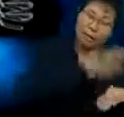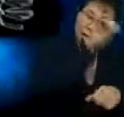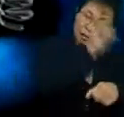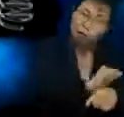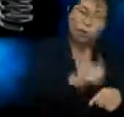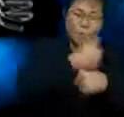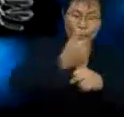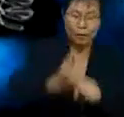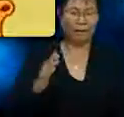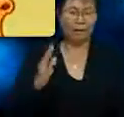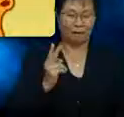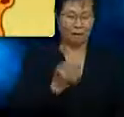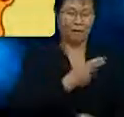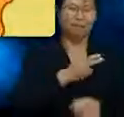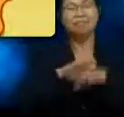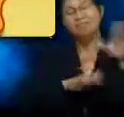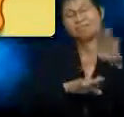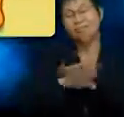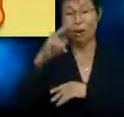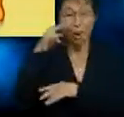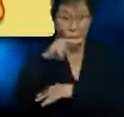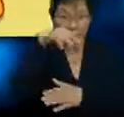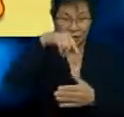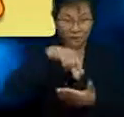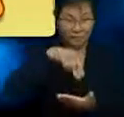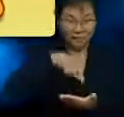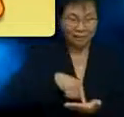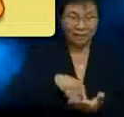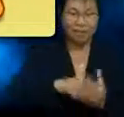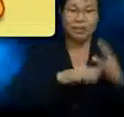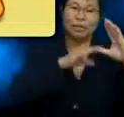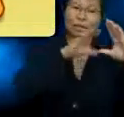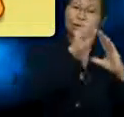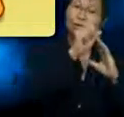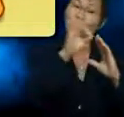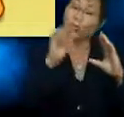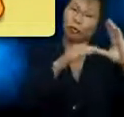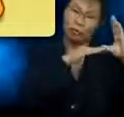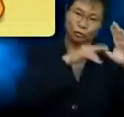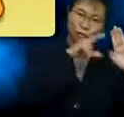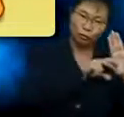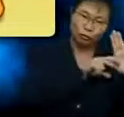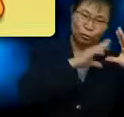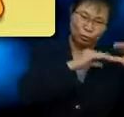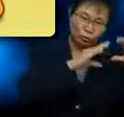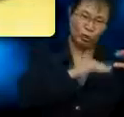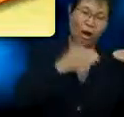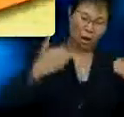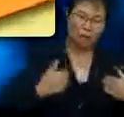comfortable. Look at this sofa. It has springs in it too.